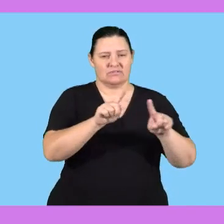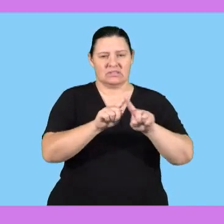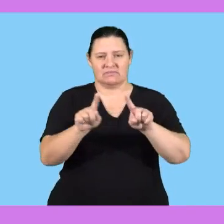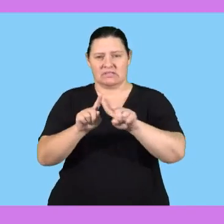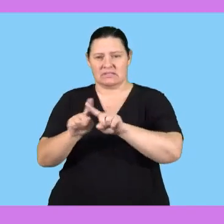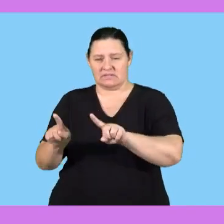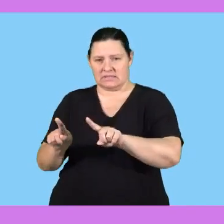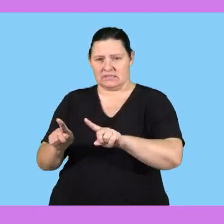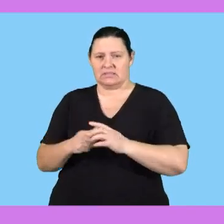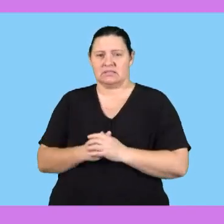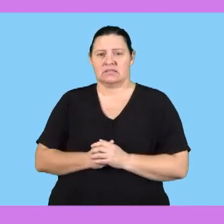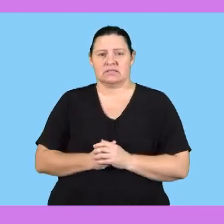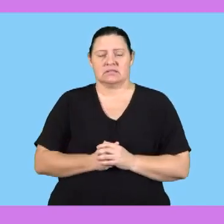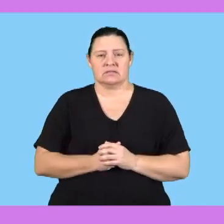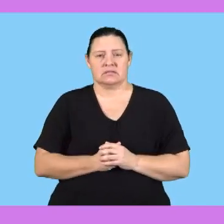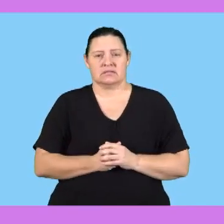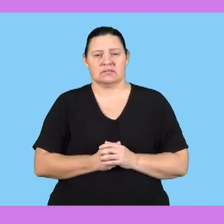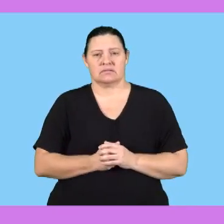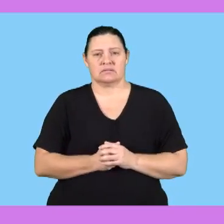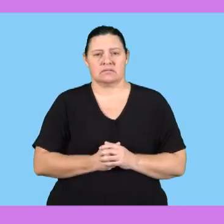into different